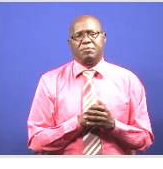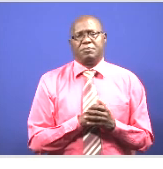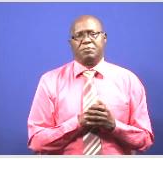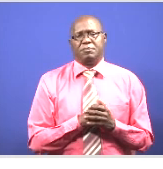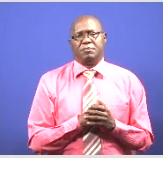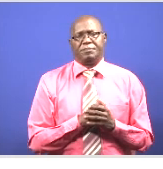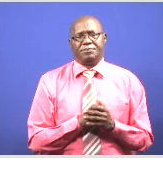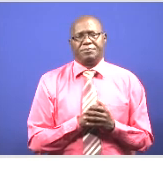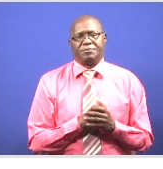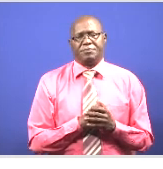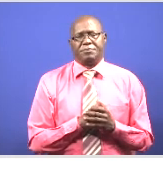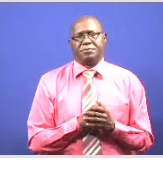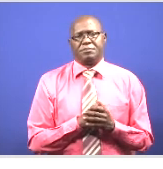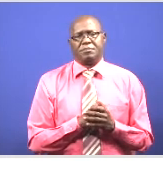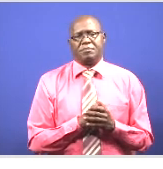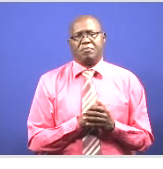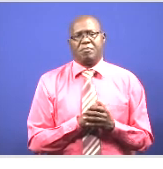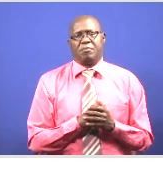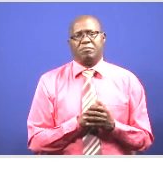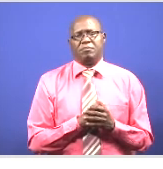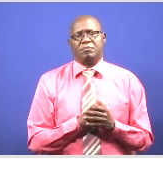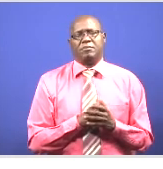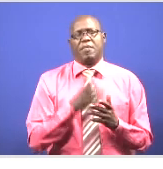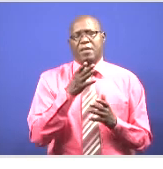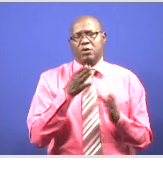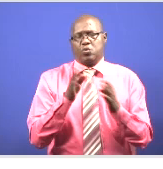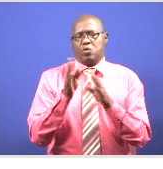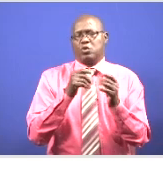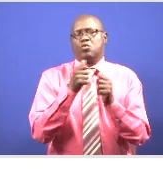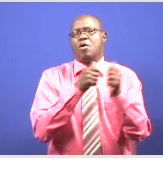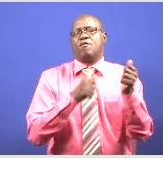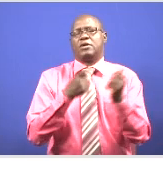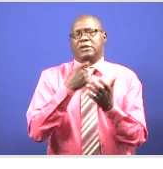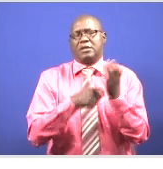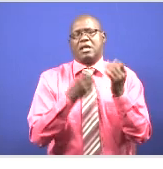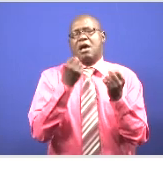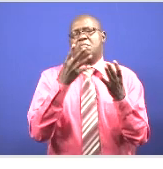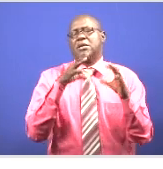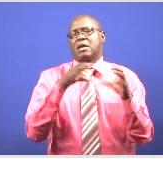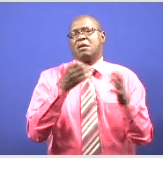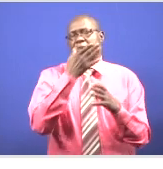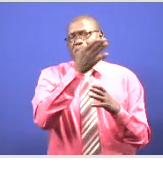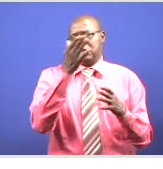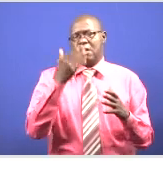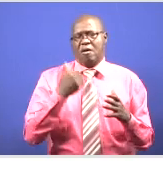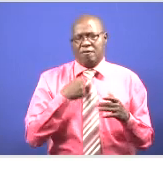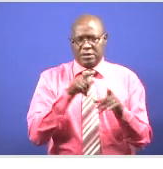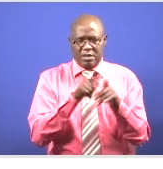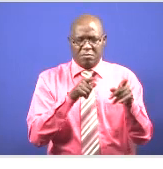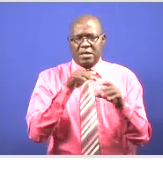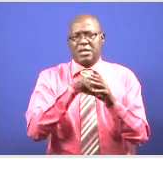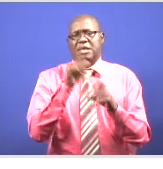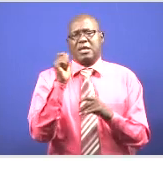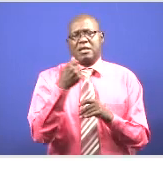that is one of the means of tax evasion. And how many companies do you think we have, such companies we have in Kenya, that are evading